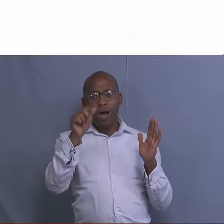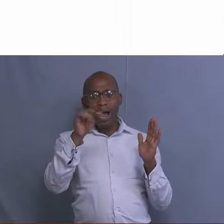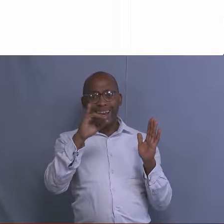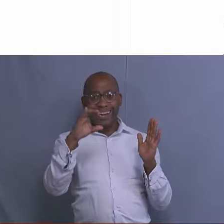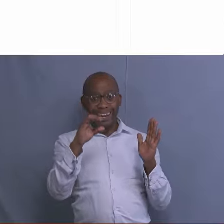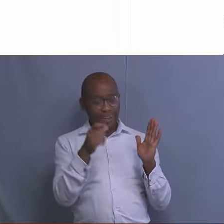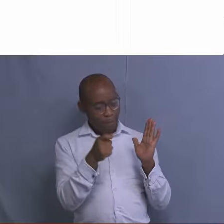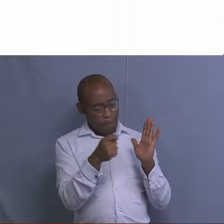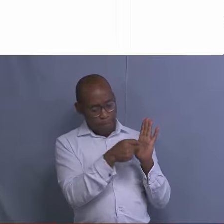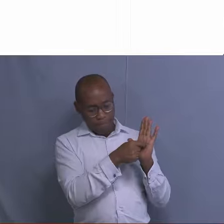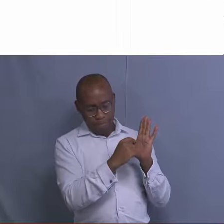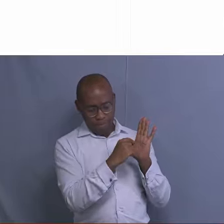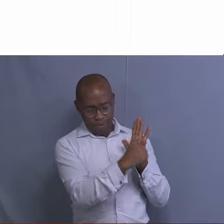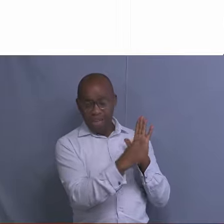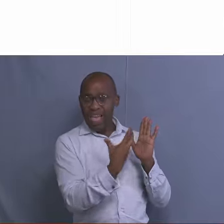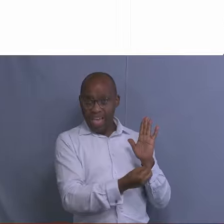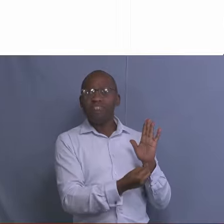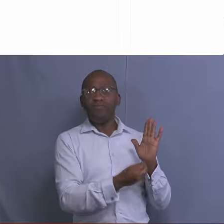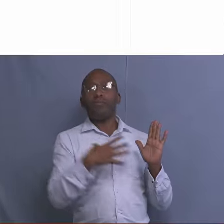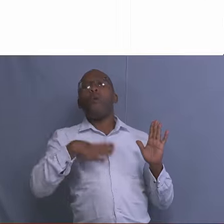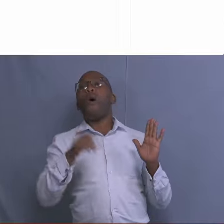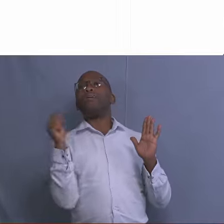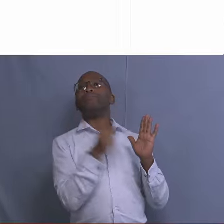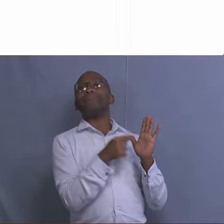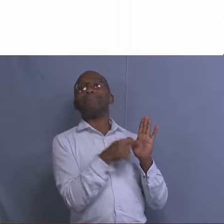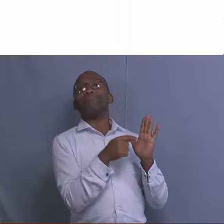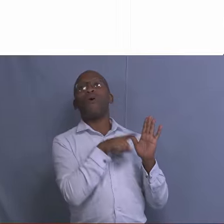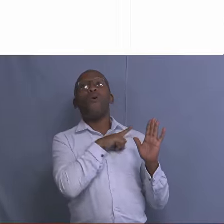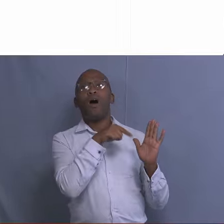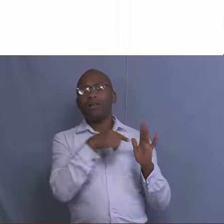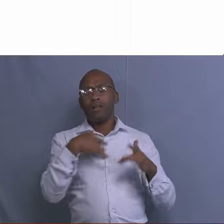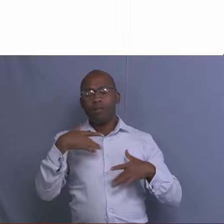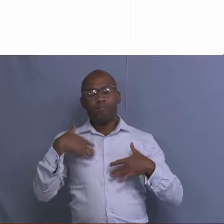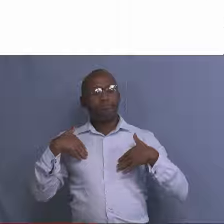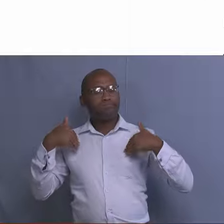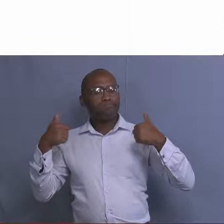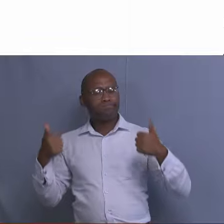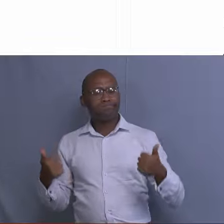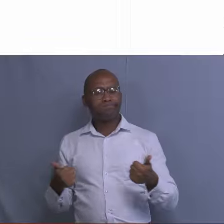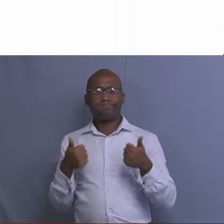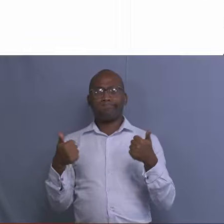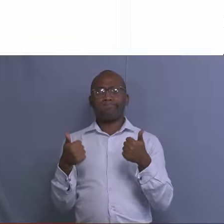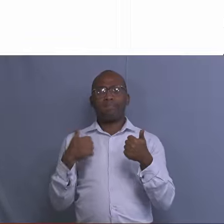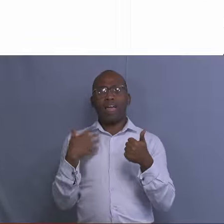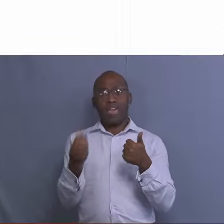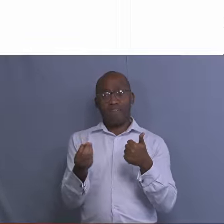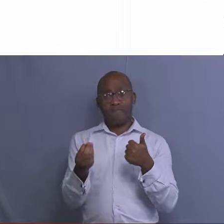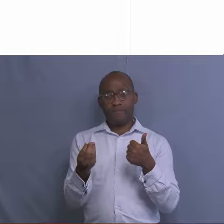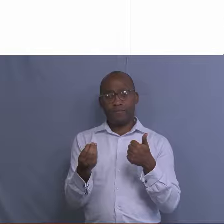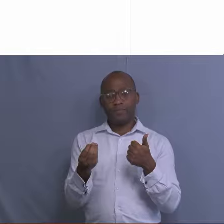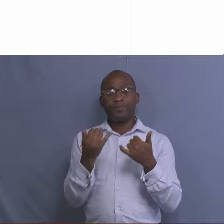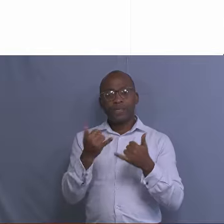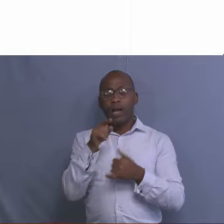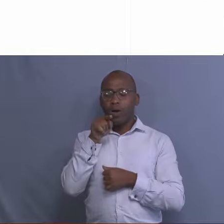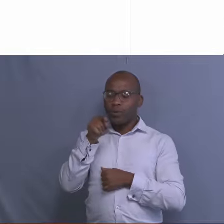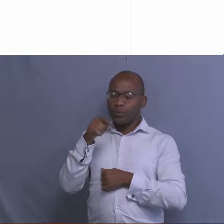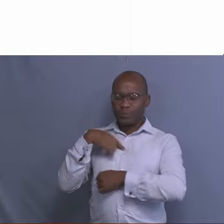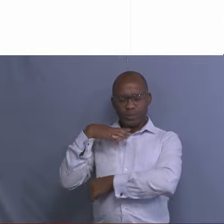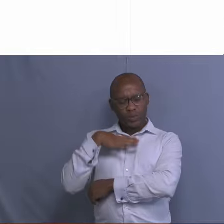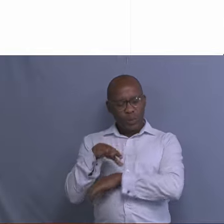Okay, now when you are choosing these farming methods, what do you consider? One,